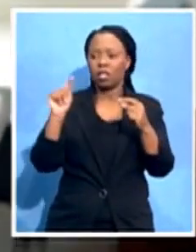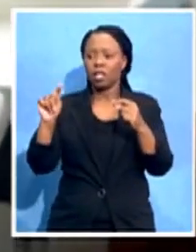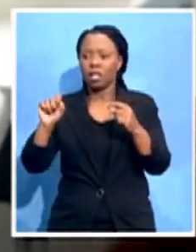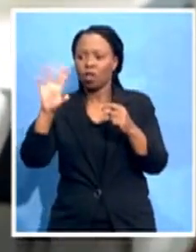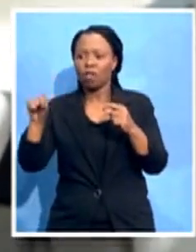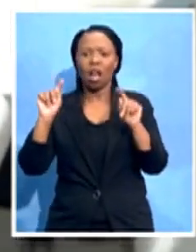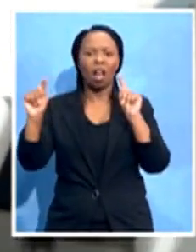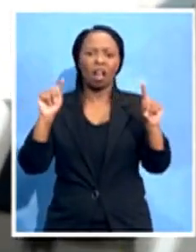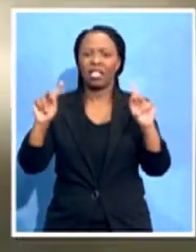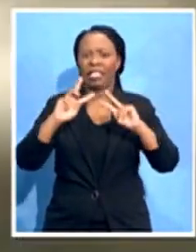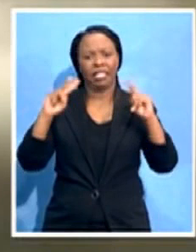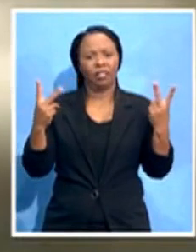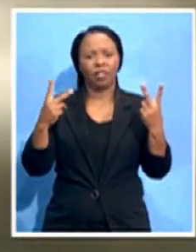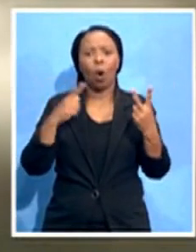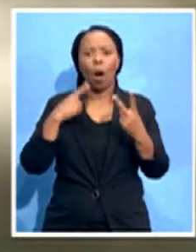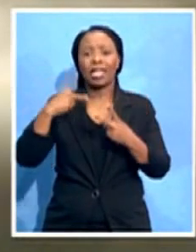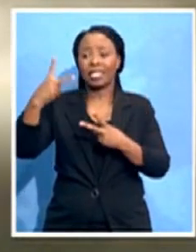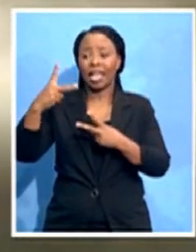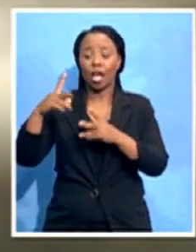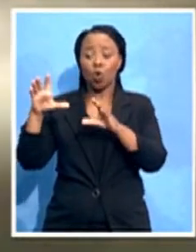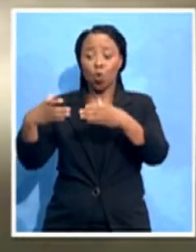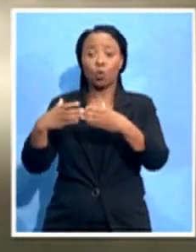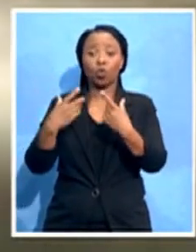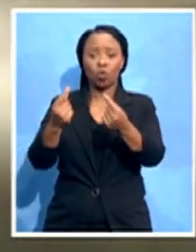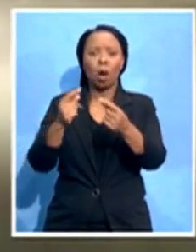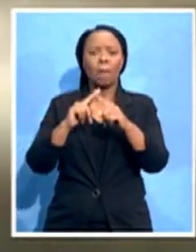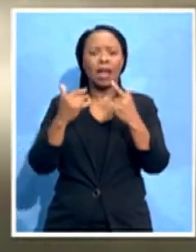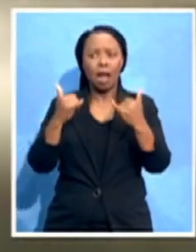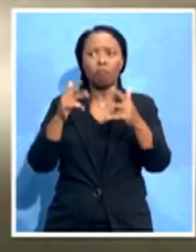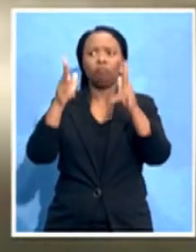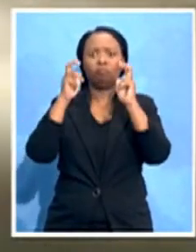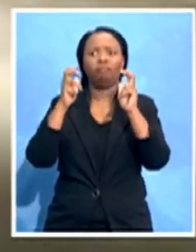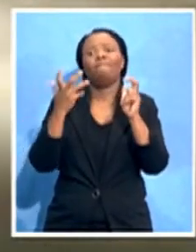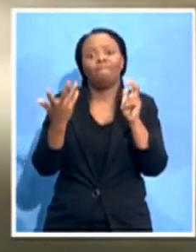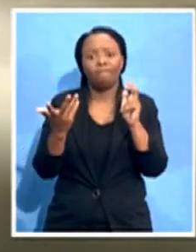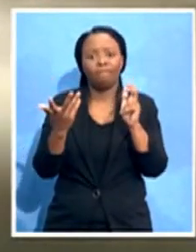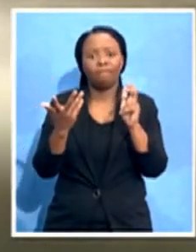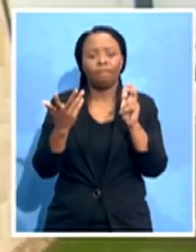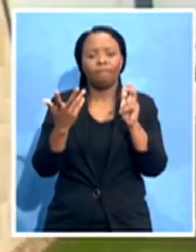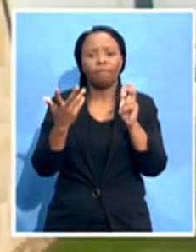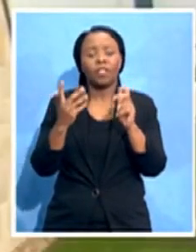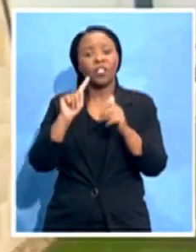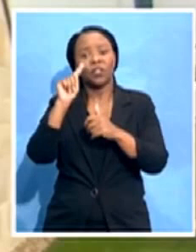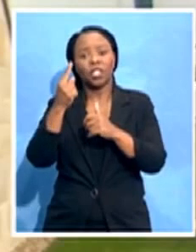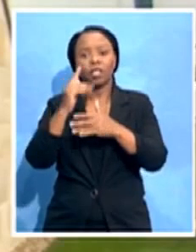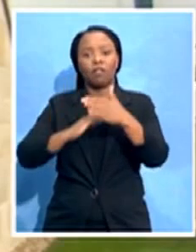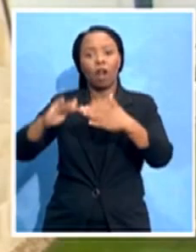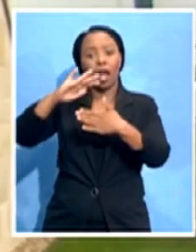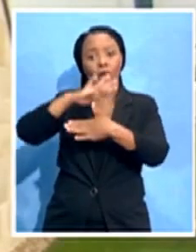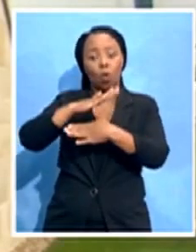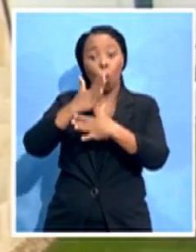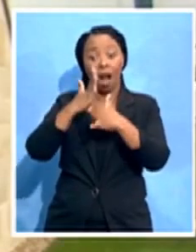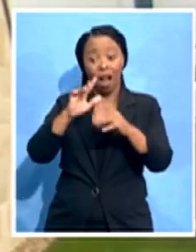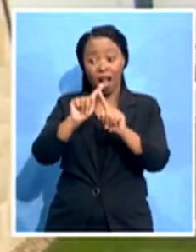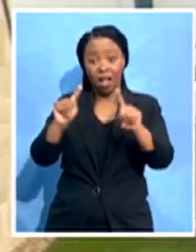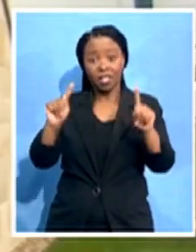to receive. But now we hear that it is frontline workers, and senior citizens.